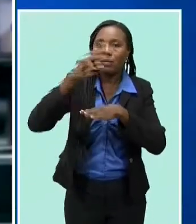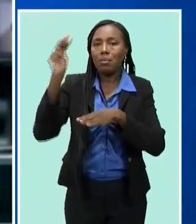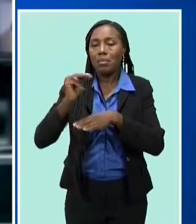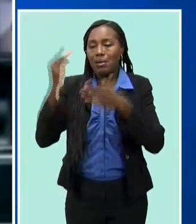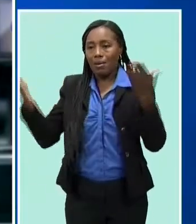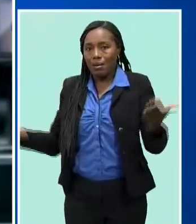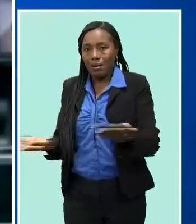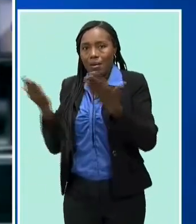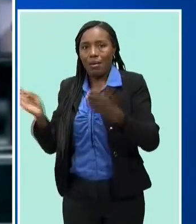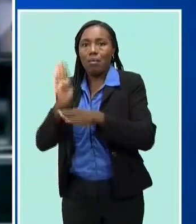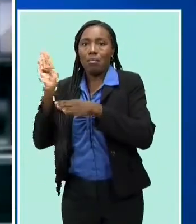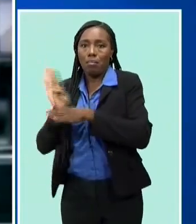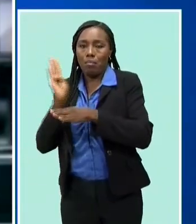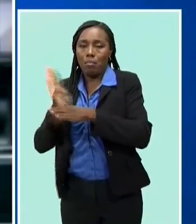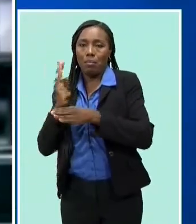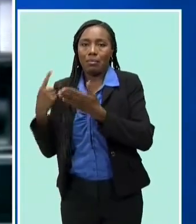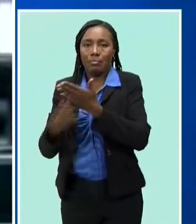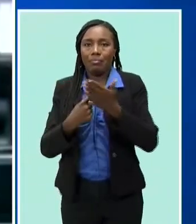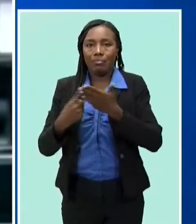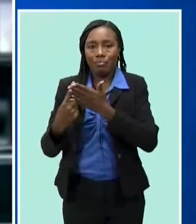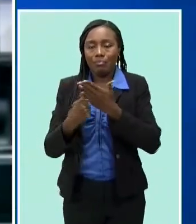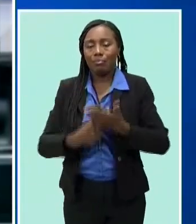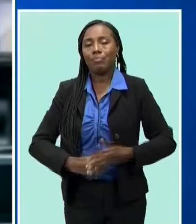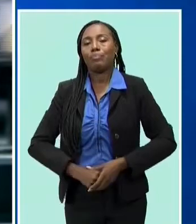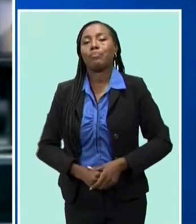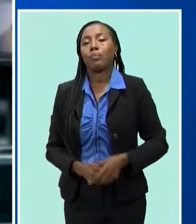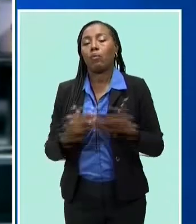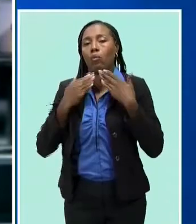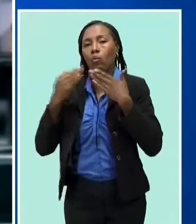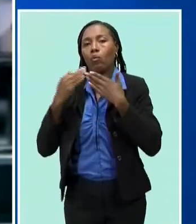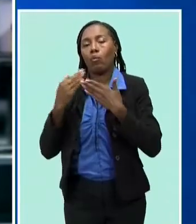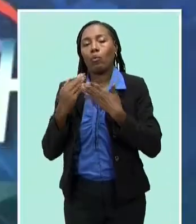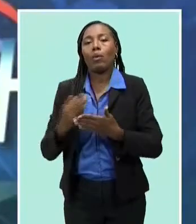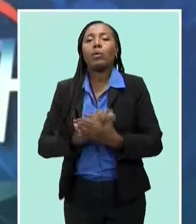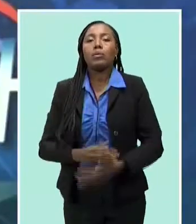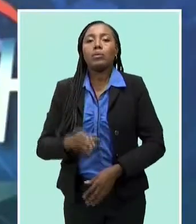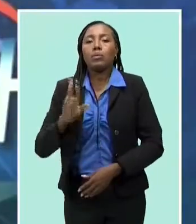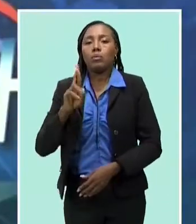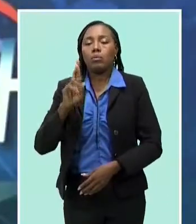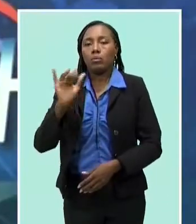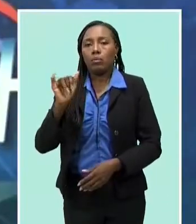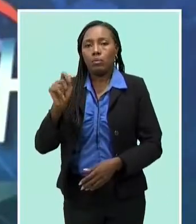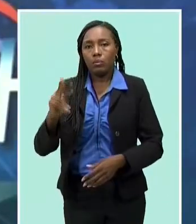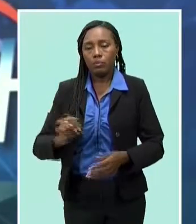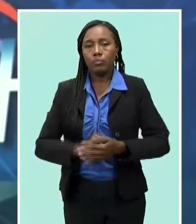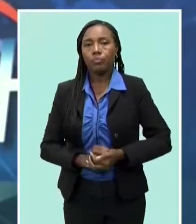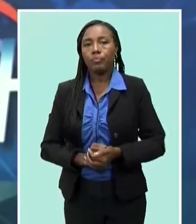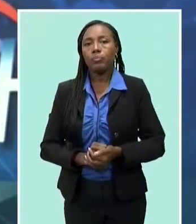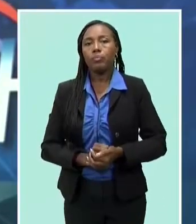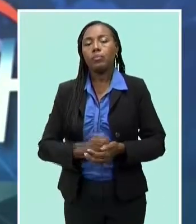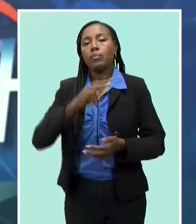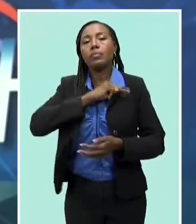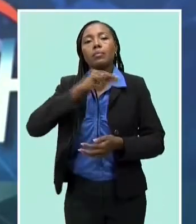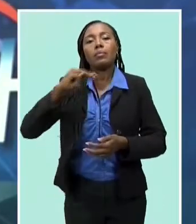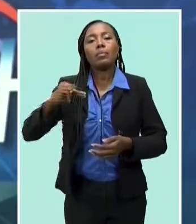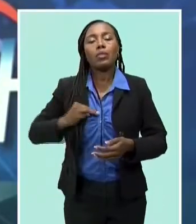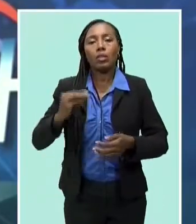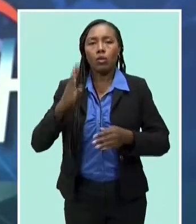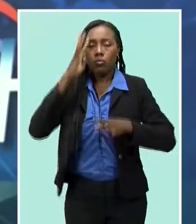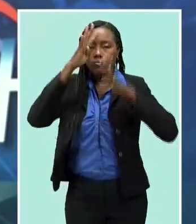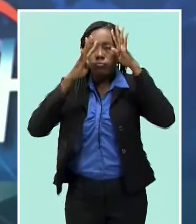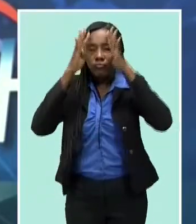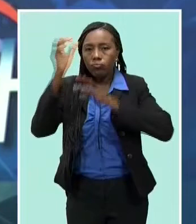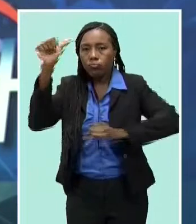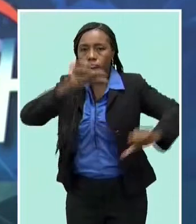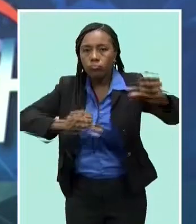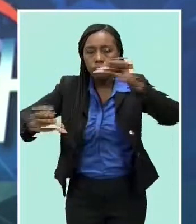here in Barbados. It's back to you, Lisa. Thanks so much, Ryan. A lot to take in there. Well, Minister of Innovation, Science and Smart Technology,